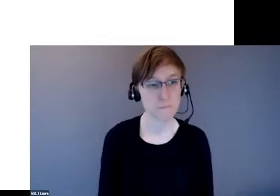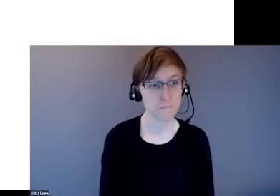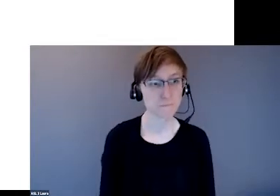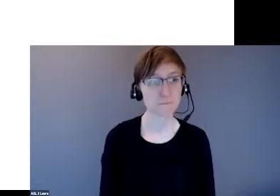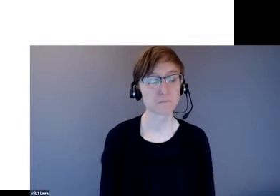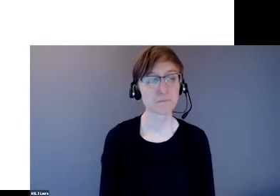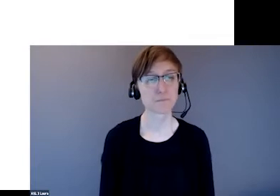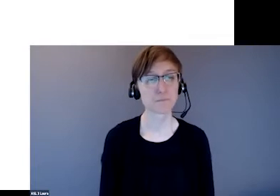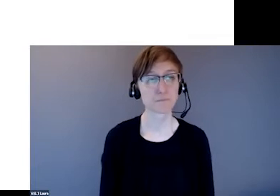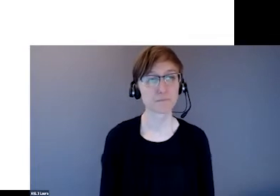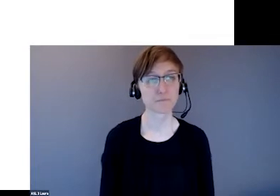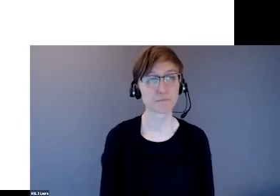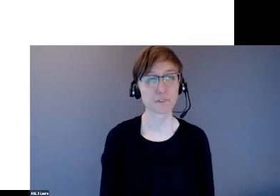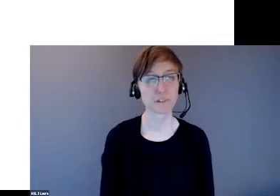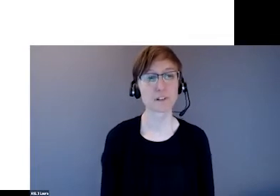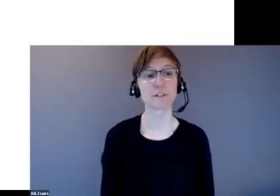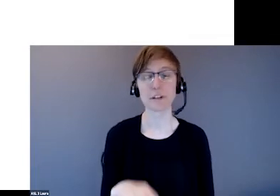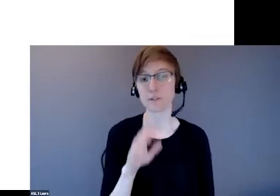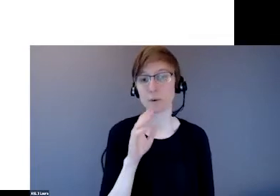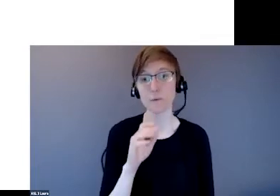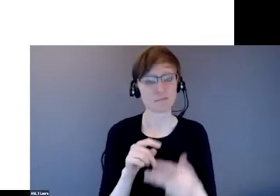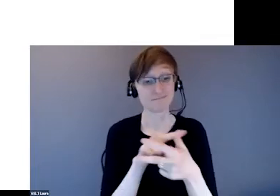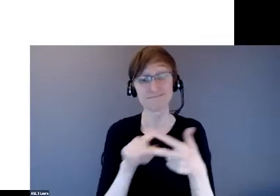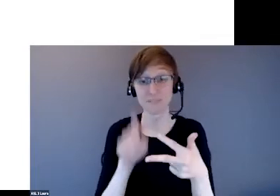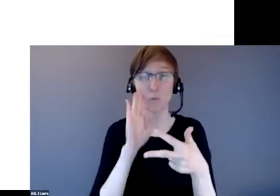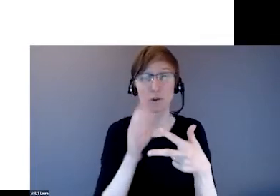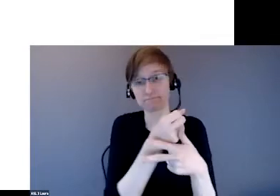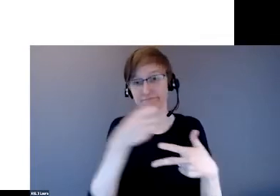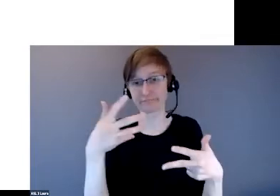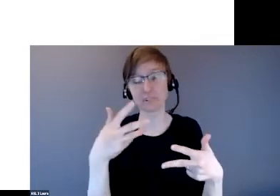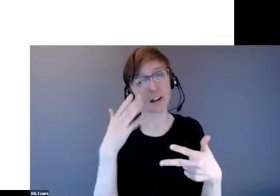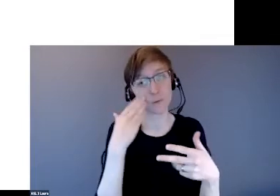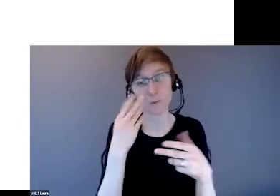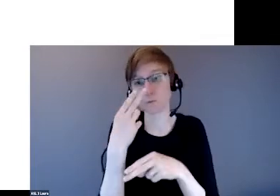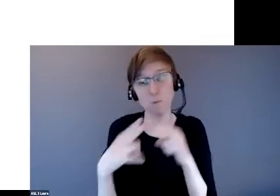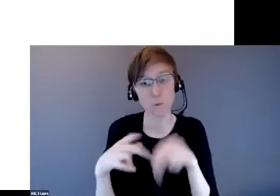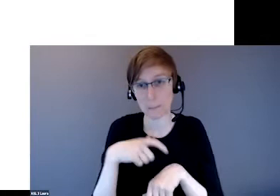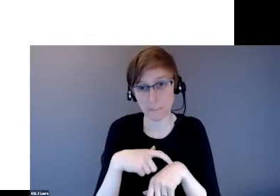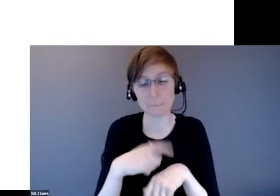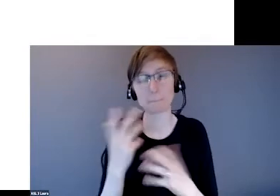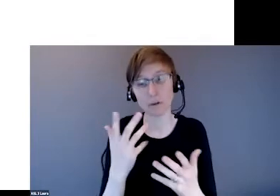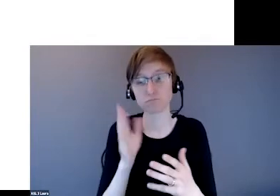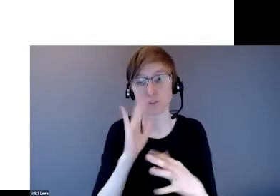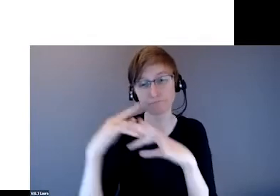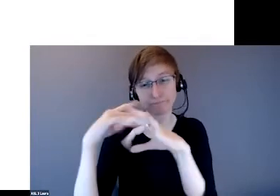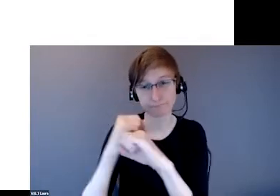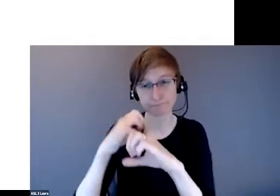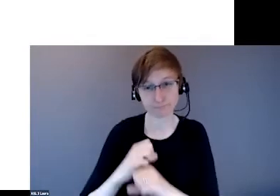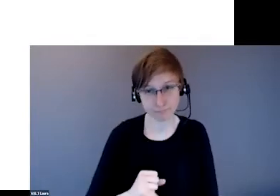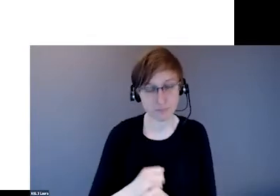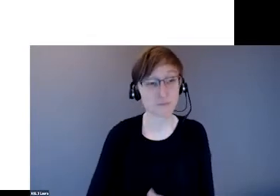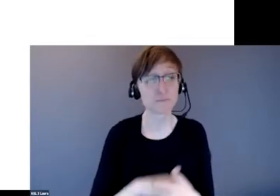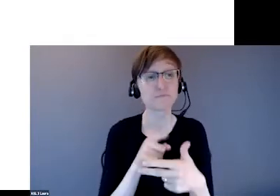one by one, really briefly, just due to the time that we have. But the first one is career self-management strategies.